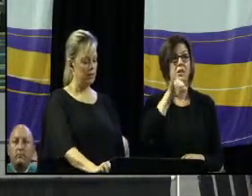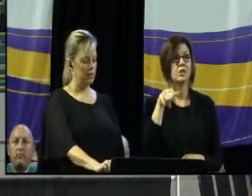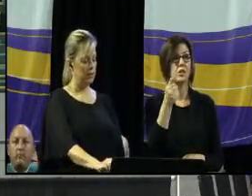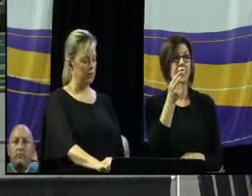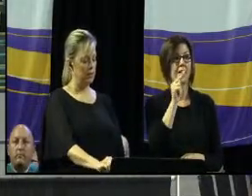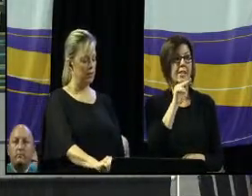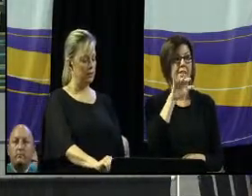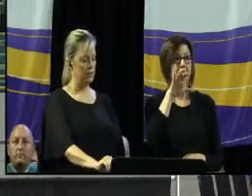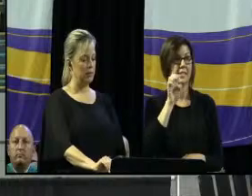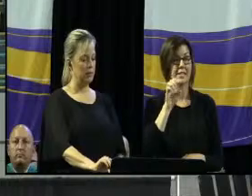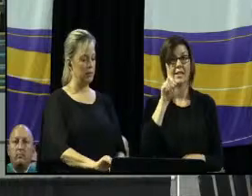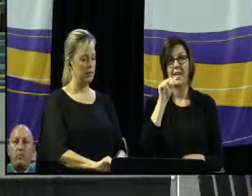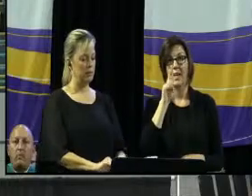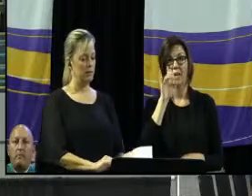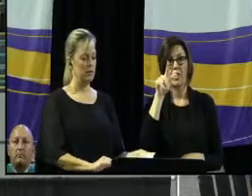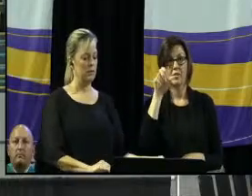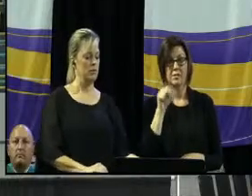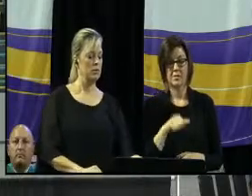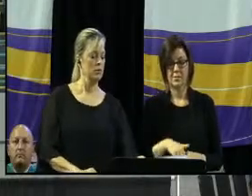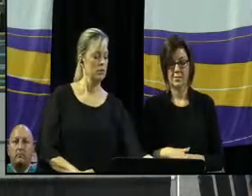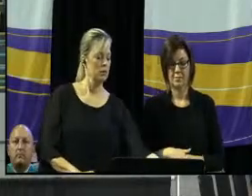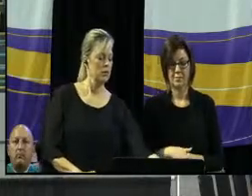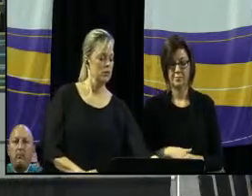Janice Renee Daniels.